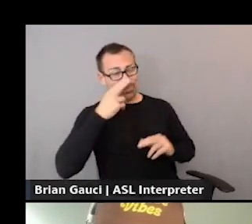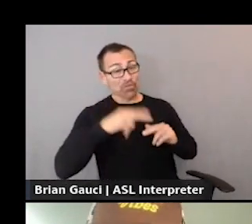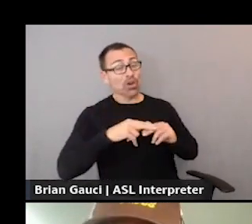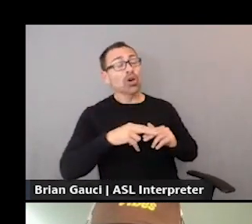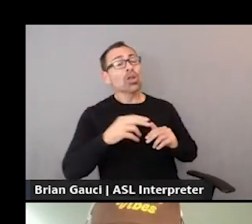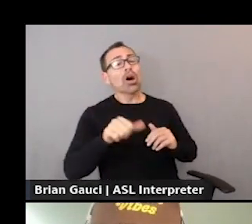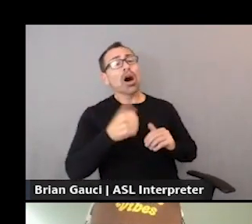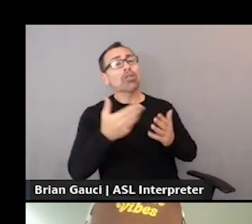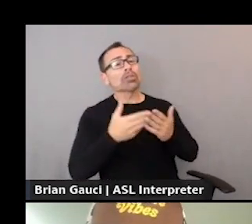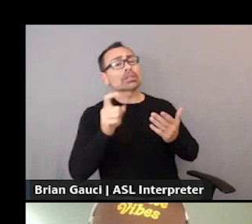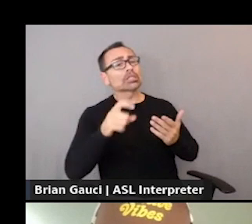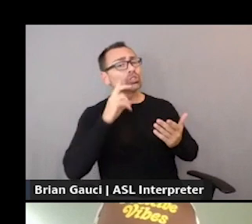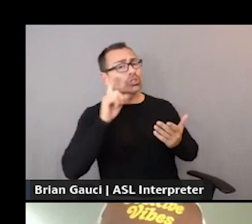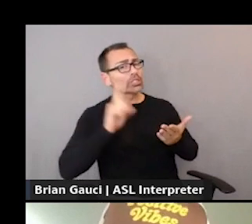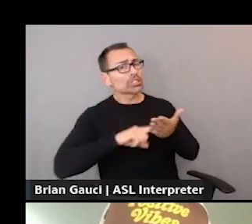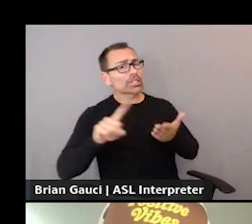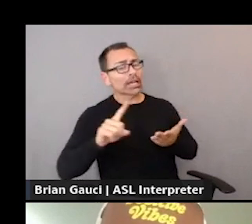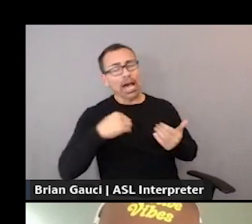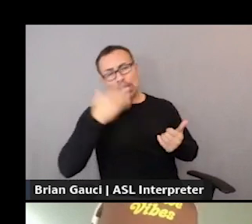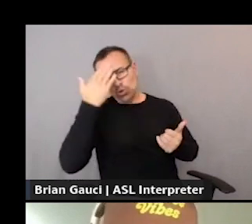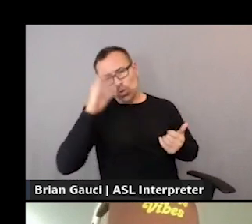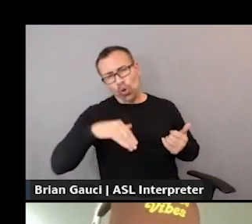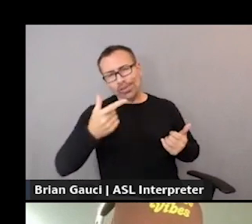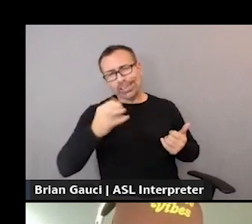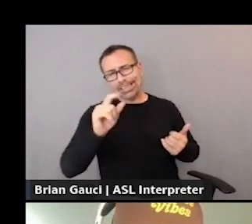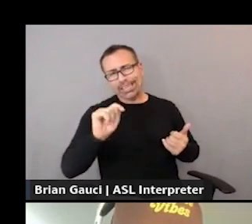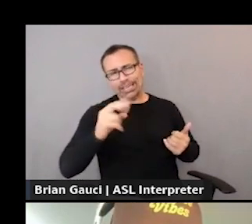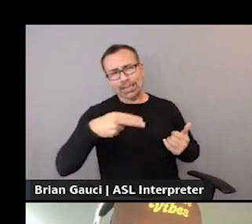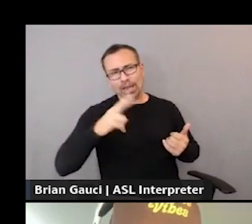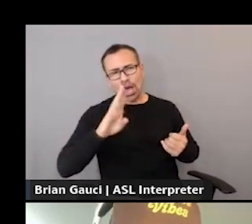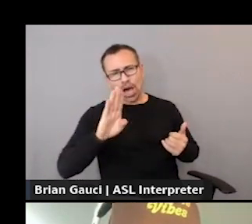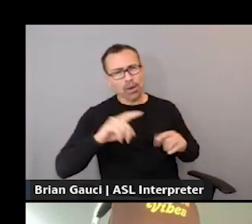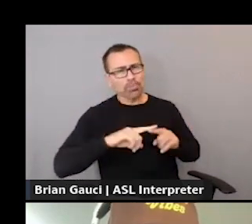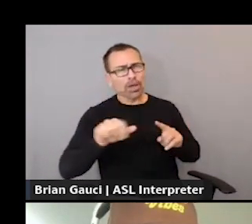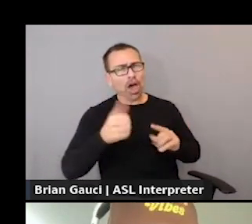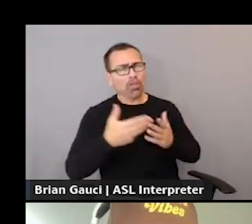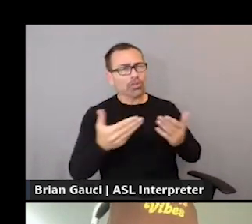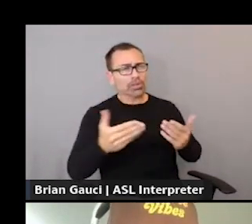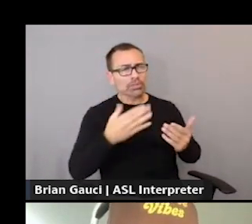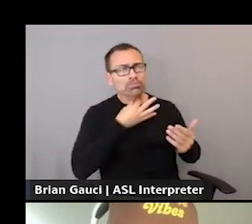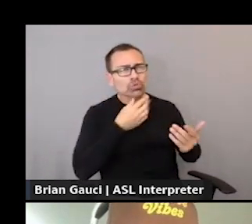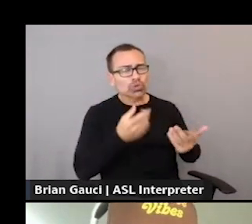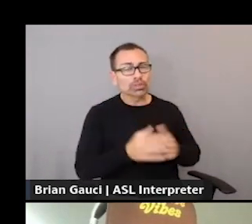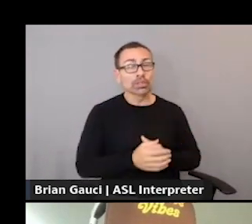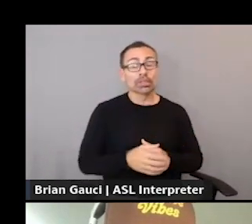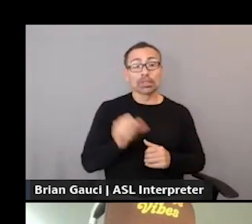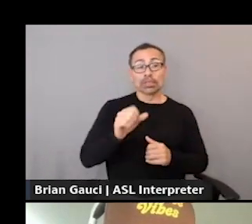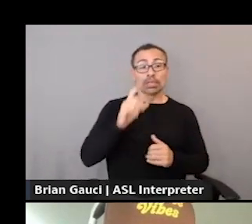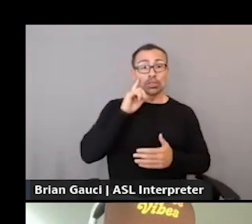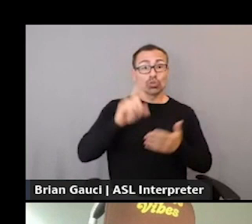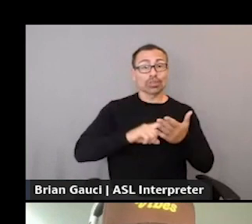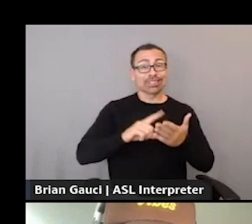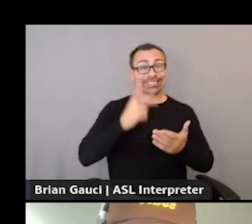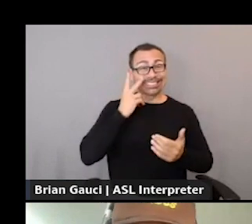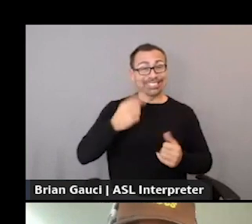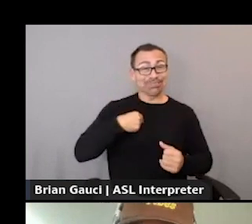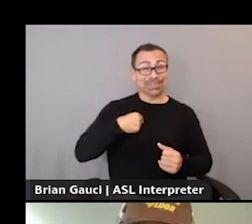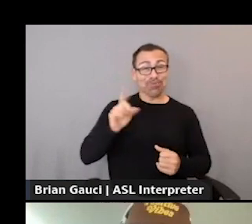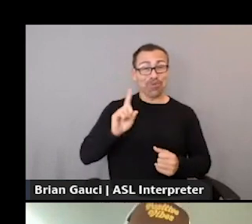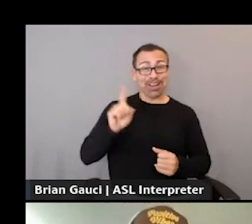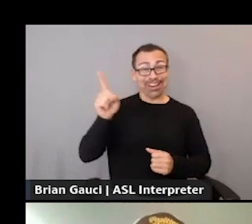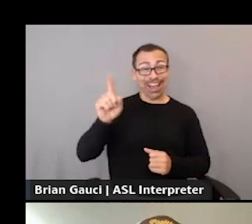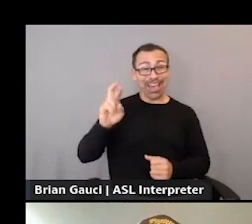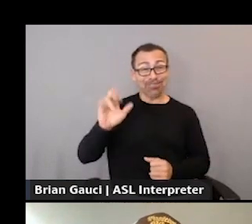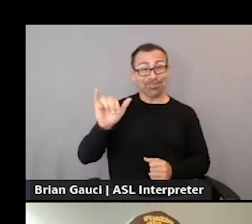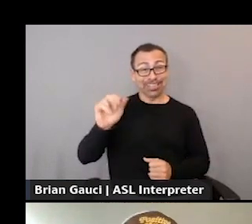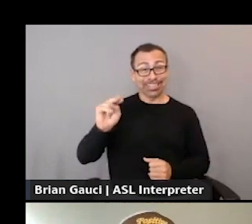that will get dropped in if it hasn't already been dropped in? You can actually check me out at reInvent. Actually, I have 2 sessions going